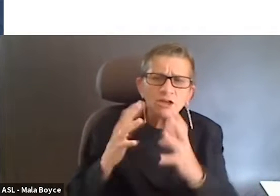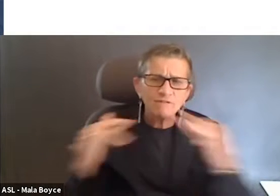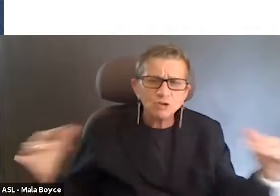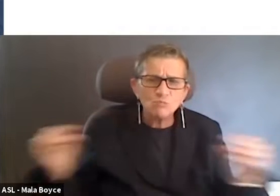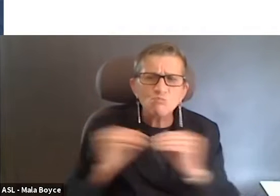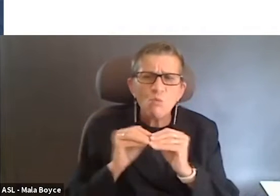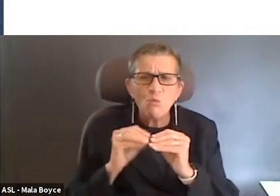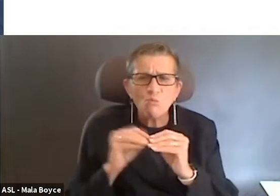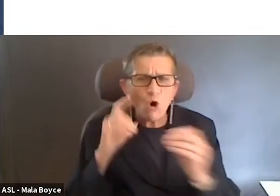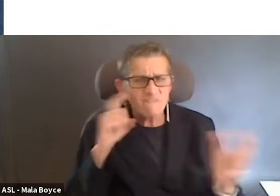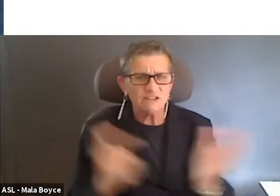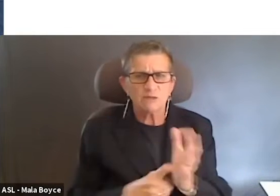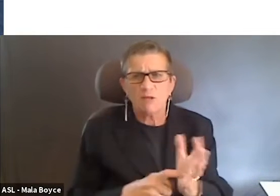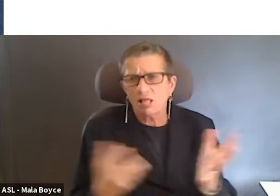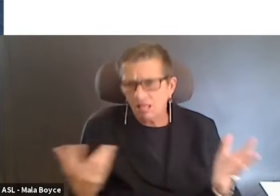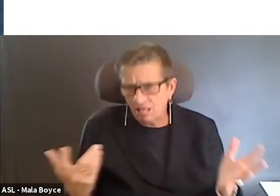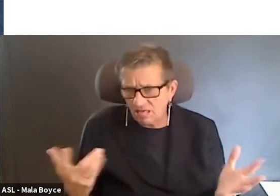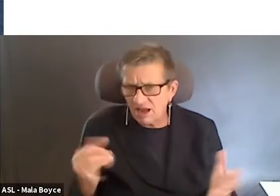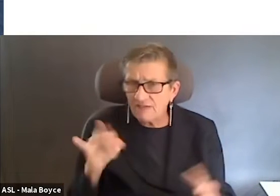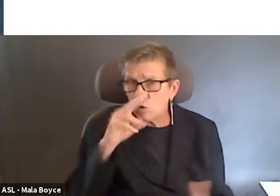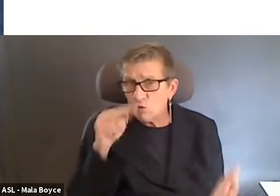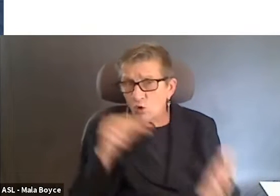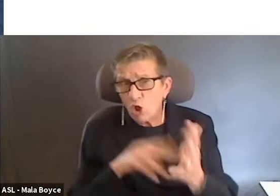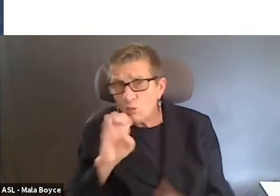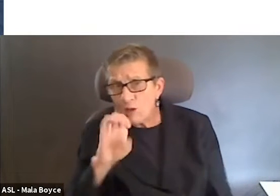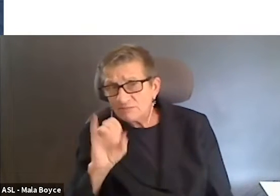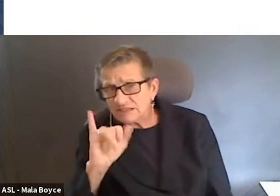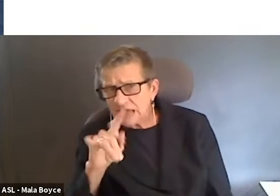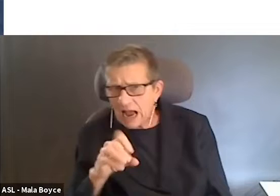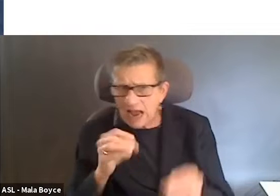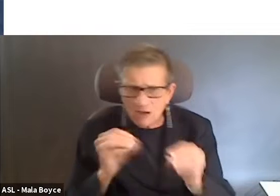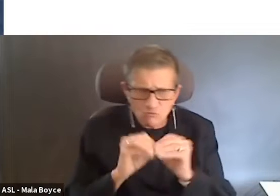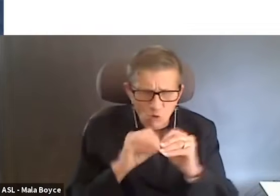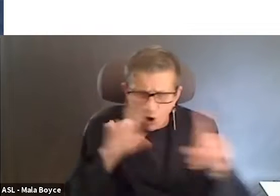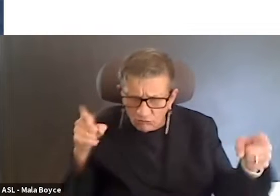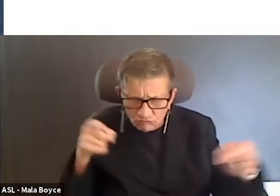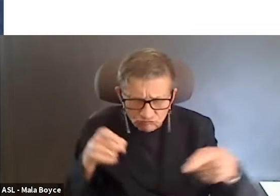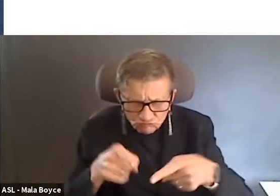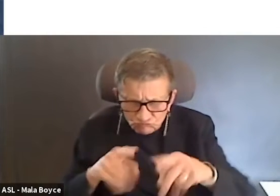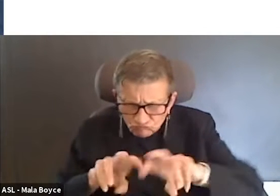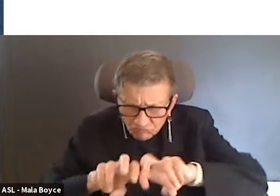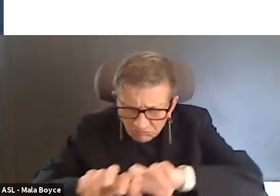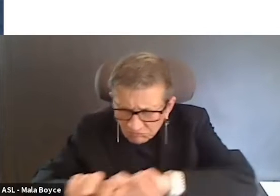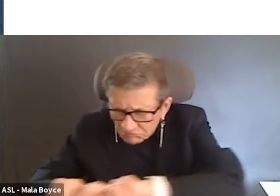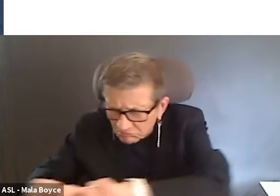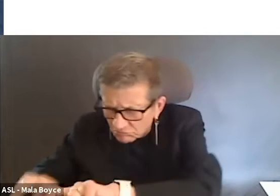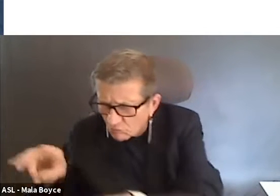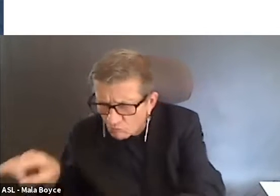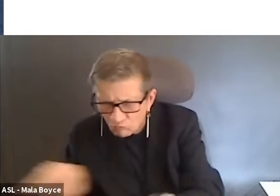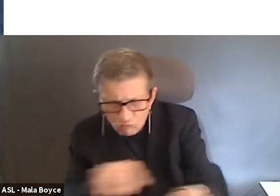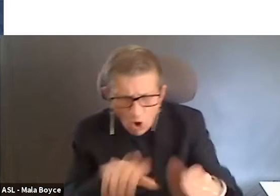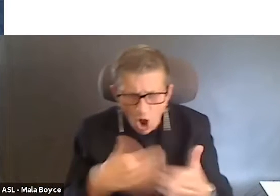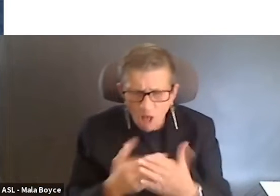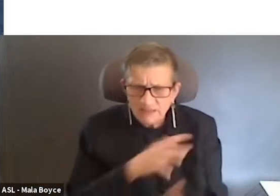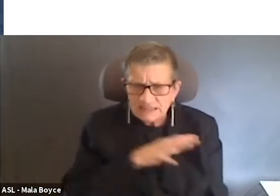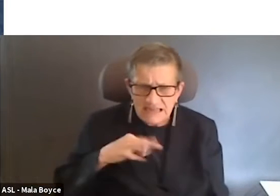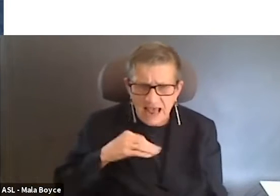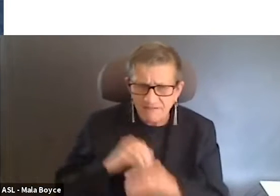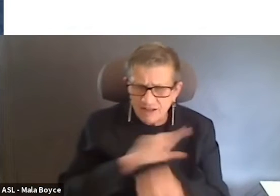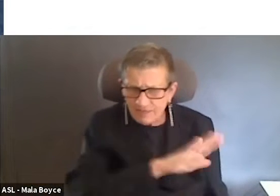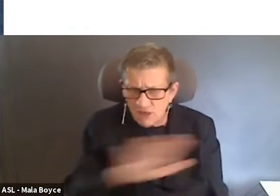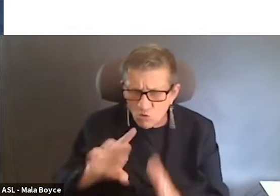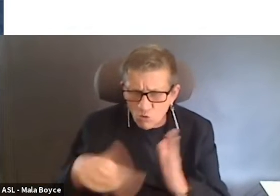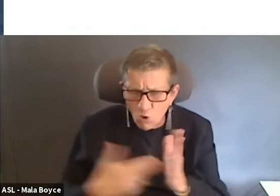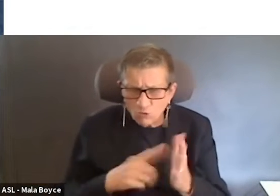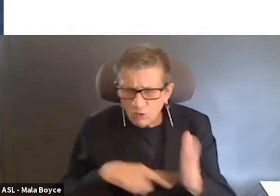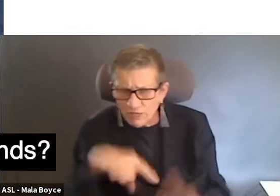visible? If you look at the website, if you drill down in terms of looking at the staff who occupy the roles, what do they look like? What are